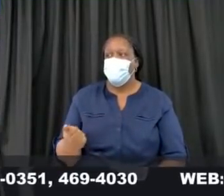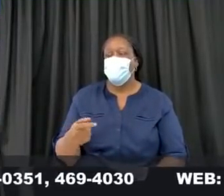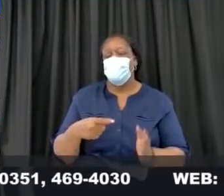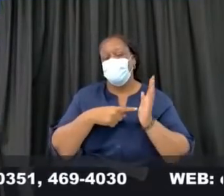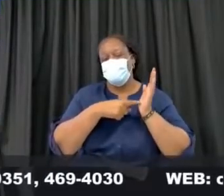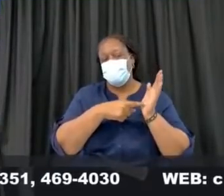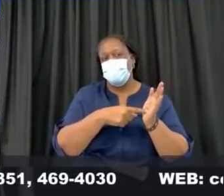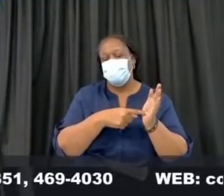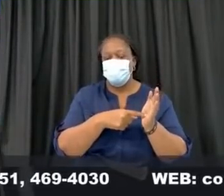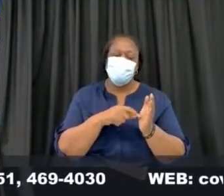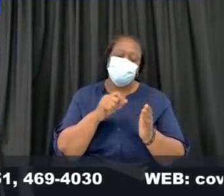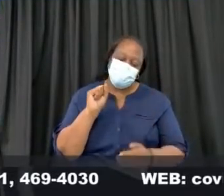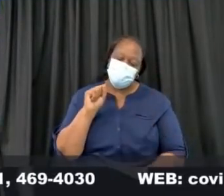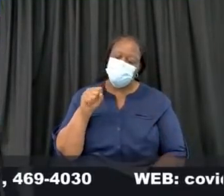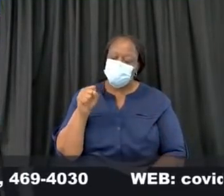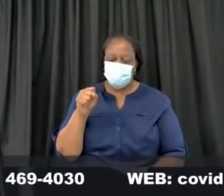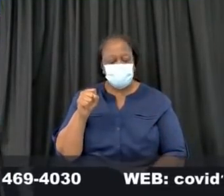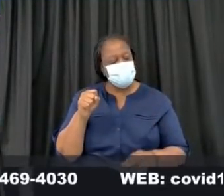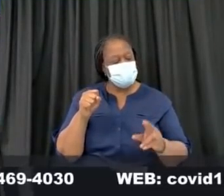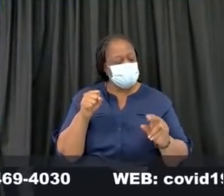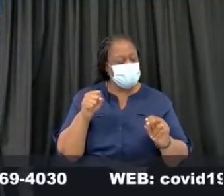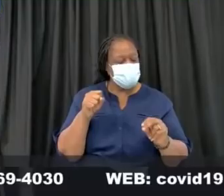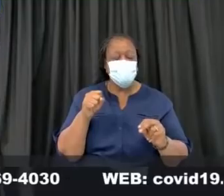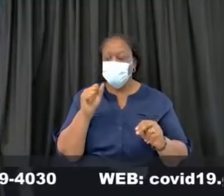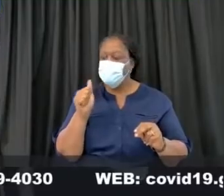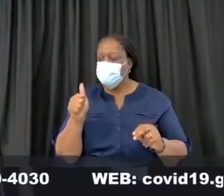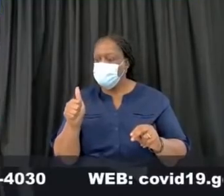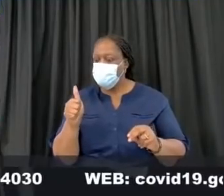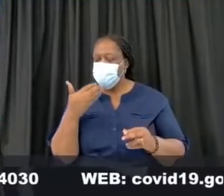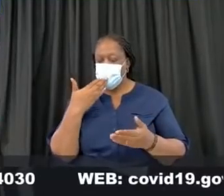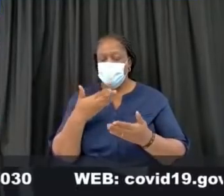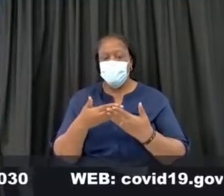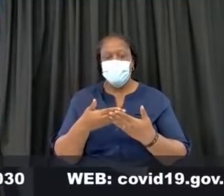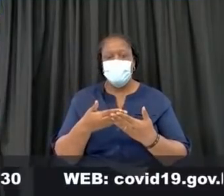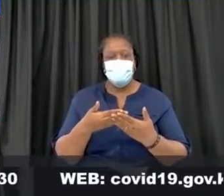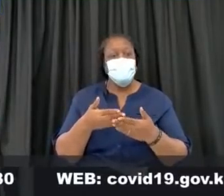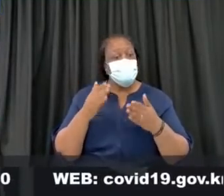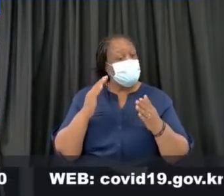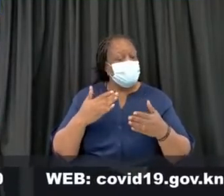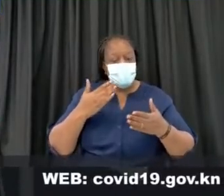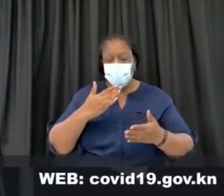them accordingly. So it's an ongoing process that don't stop.